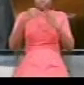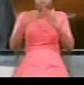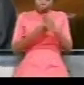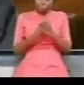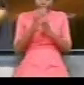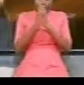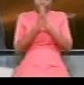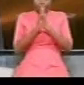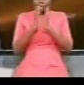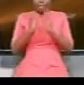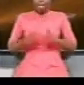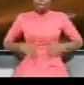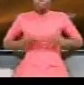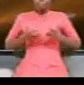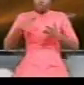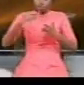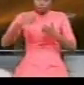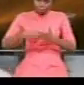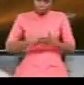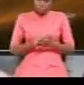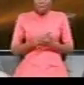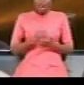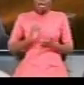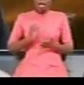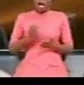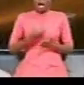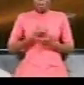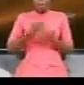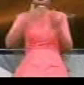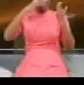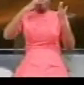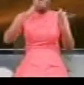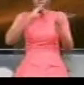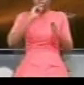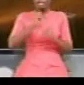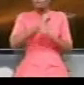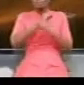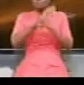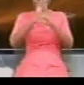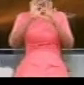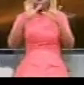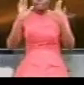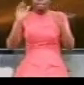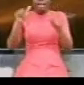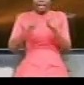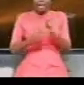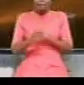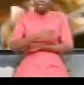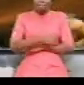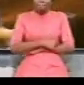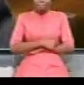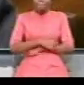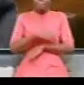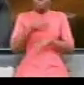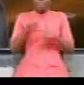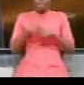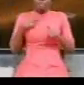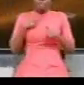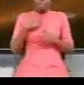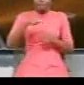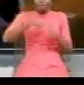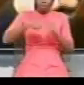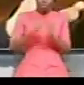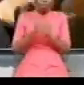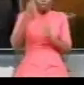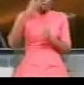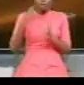devotion, fresh renewal. Our expectation is brightened every day. As we come to communion with God,